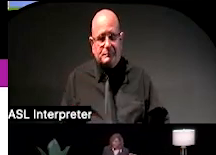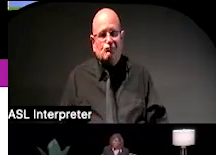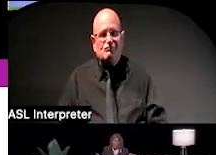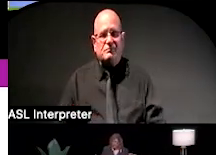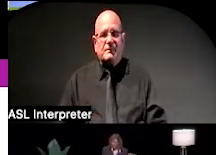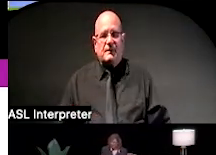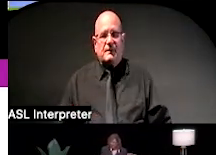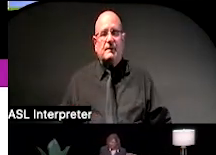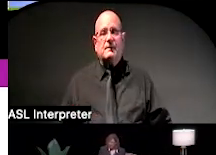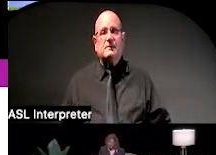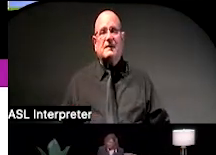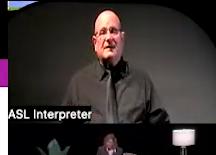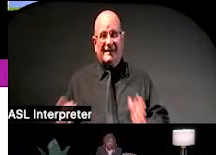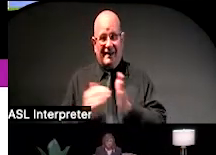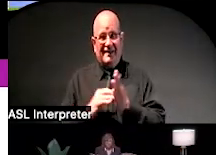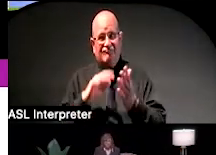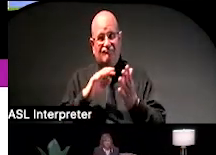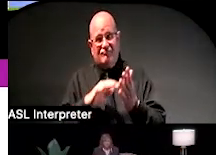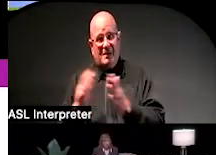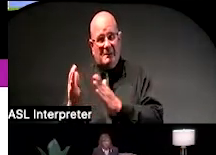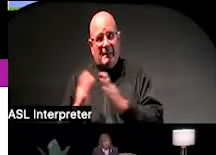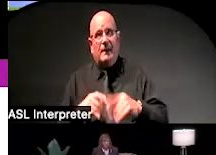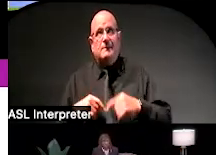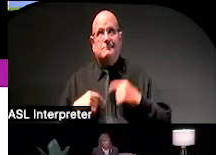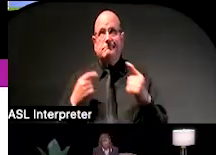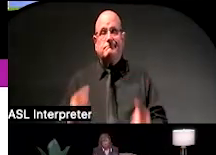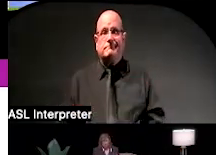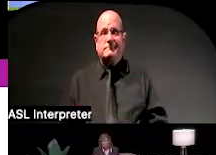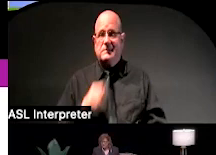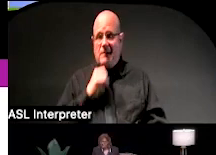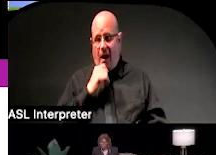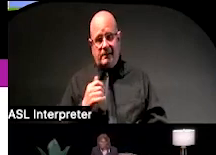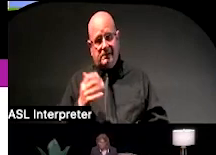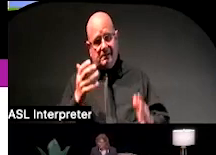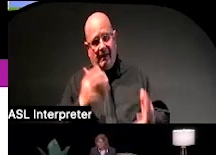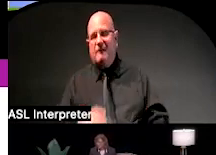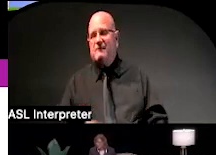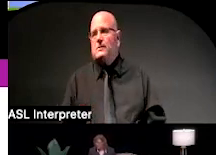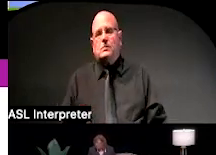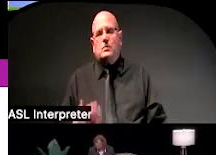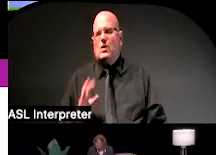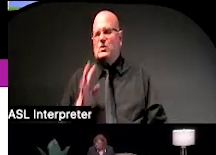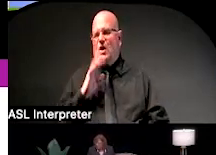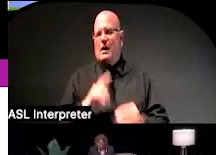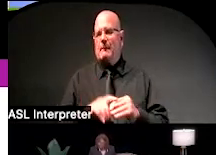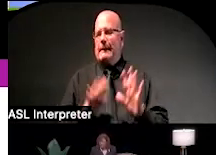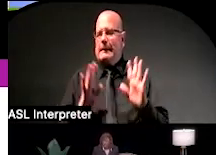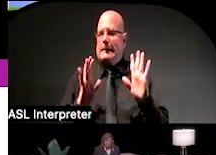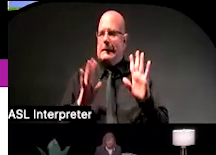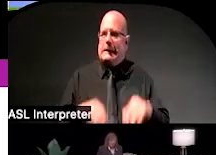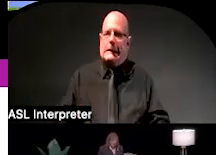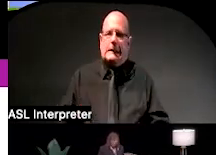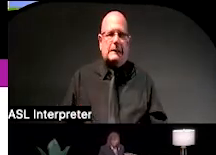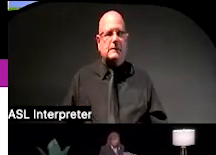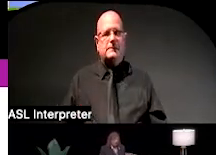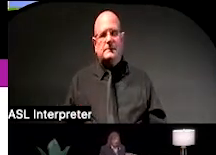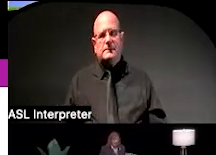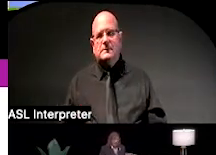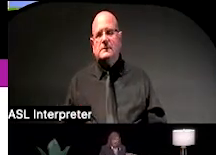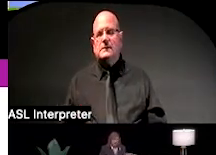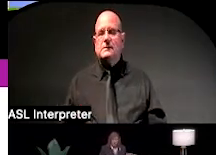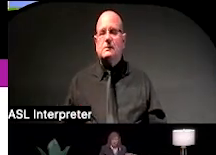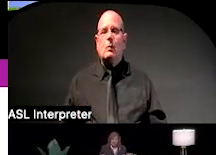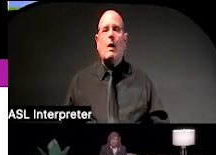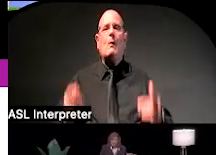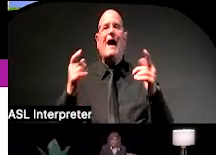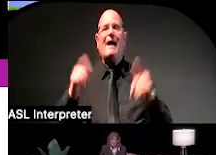their plan since then. Nobody wants to talk about that stuff. It's uncomfortable, right? What's going to